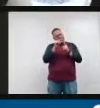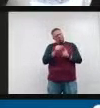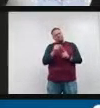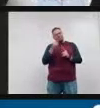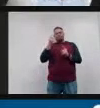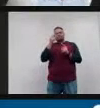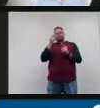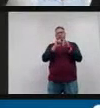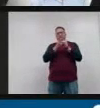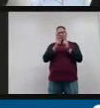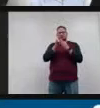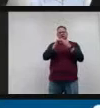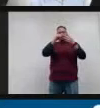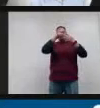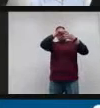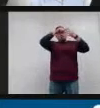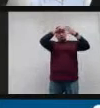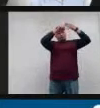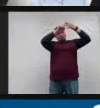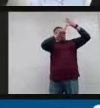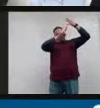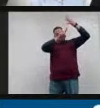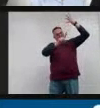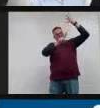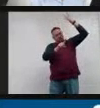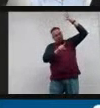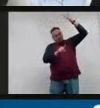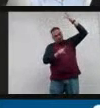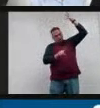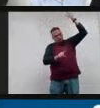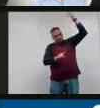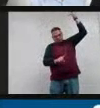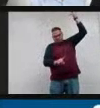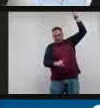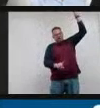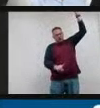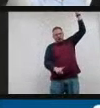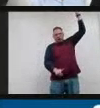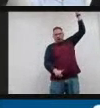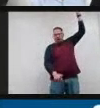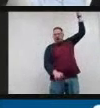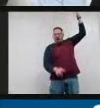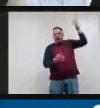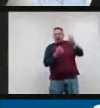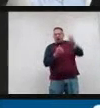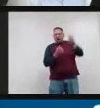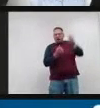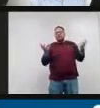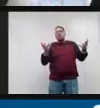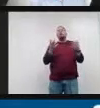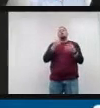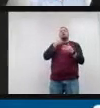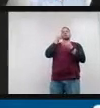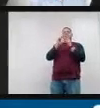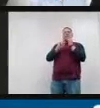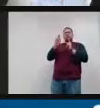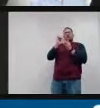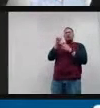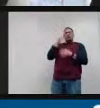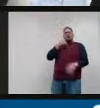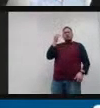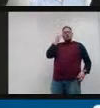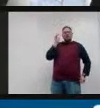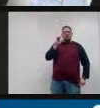you start listing every single type of option. I think there's people that I know that I consider part of